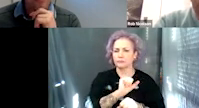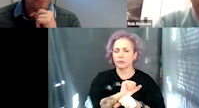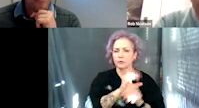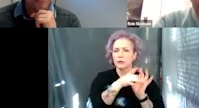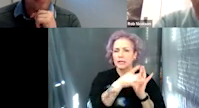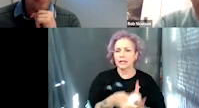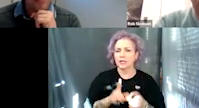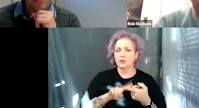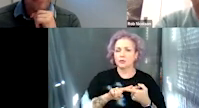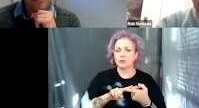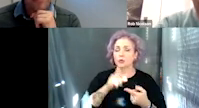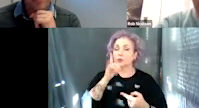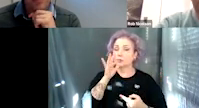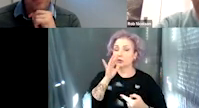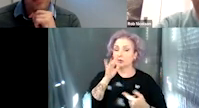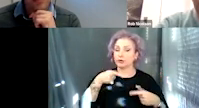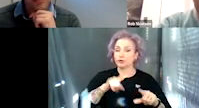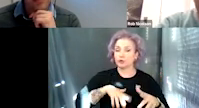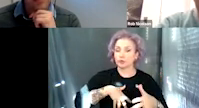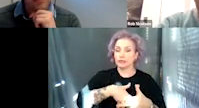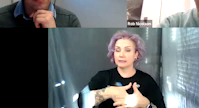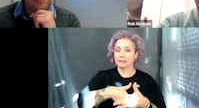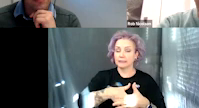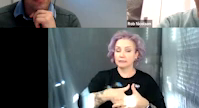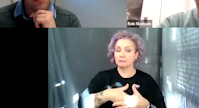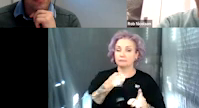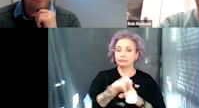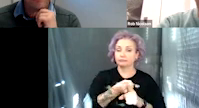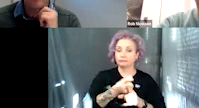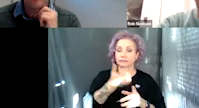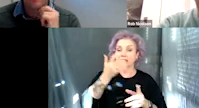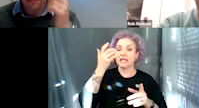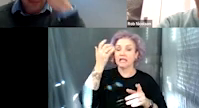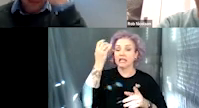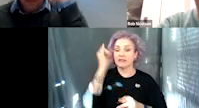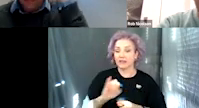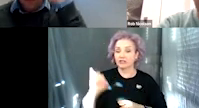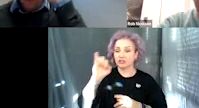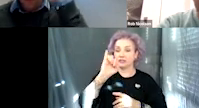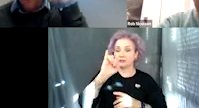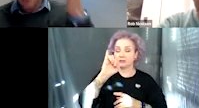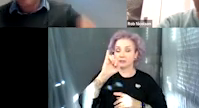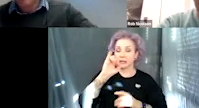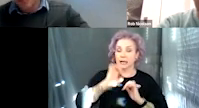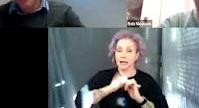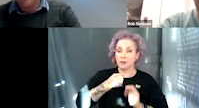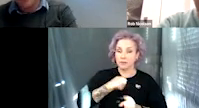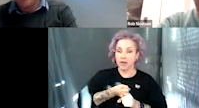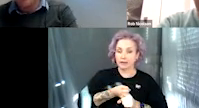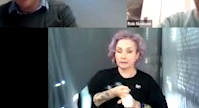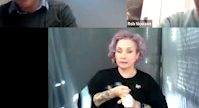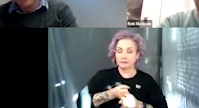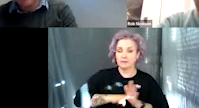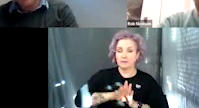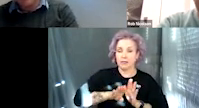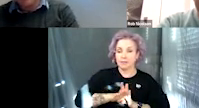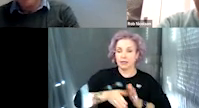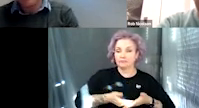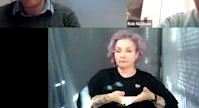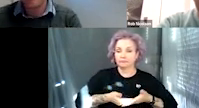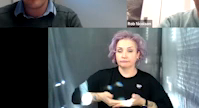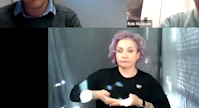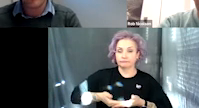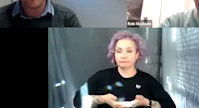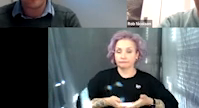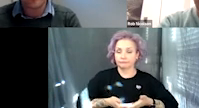activation during pregnancy and the impact on development. And I think this is a sort of increasingly interesting area of research because we